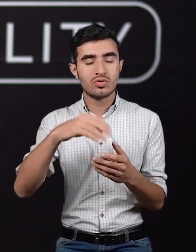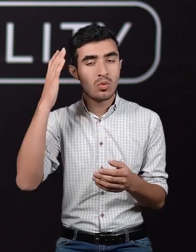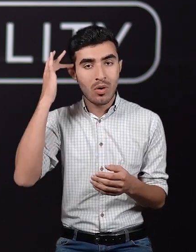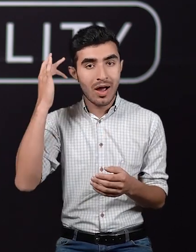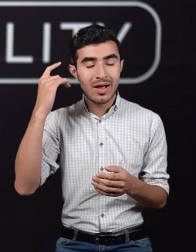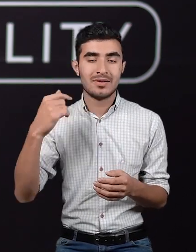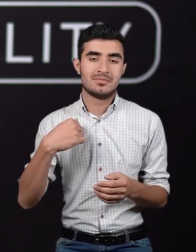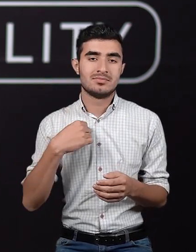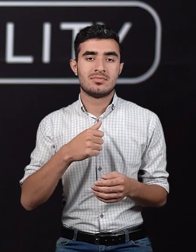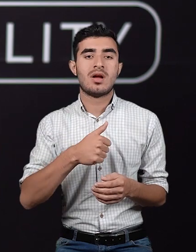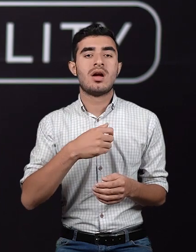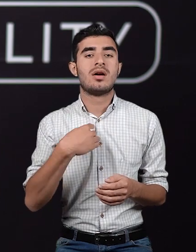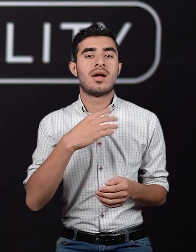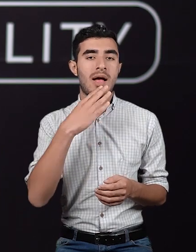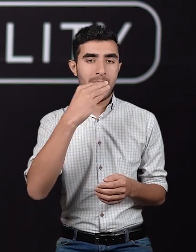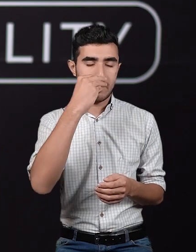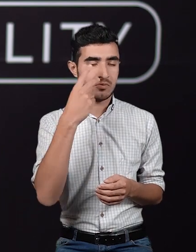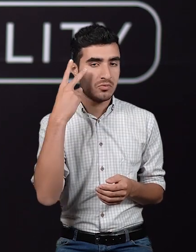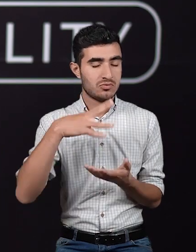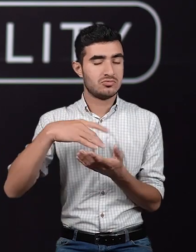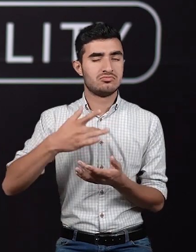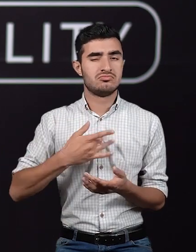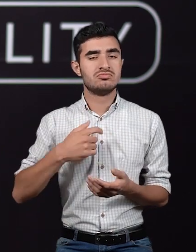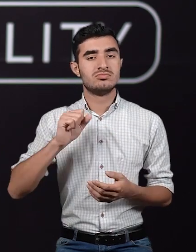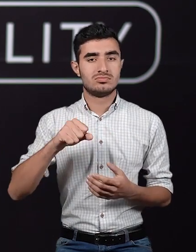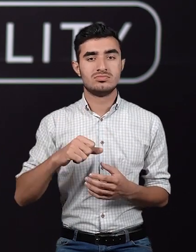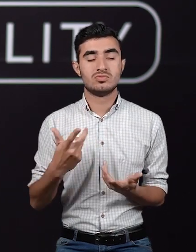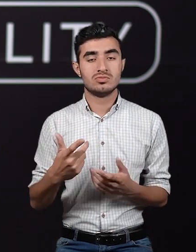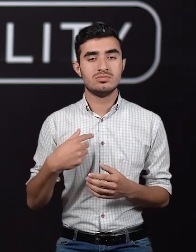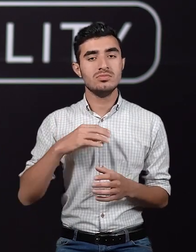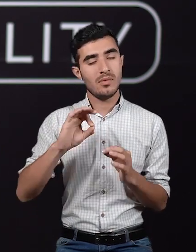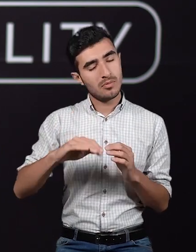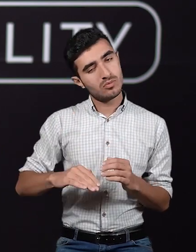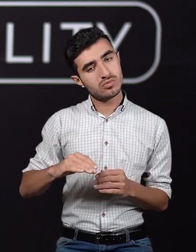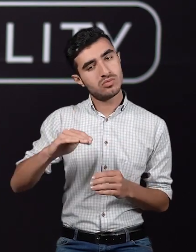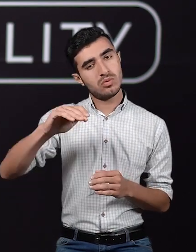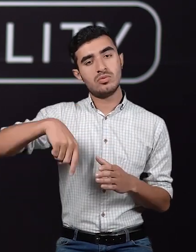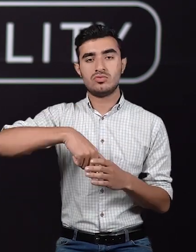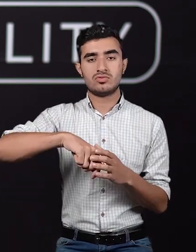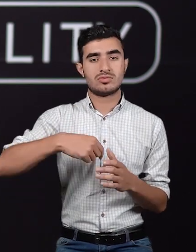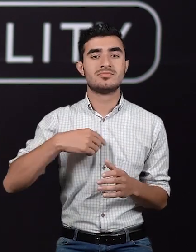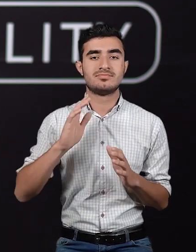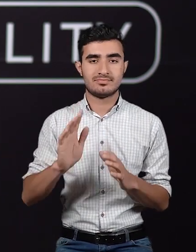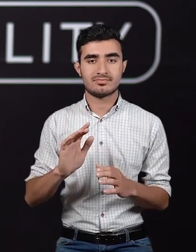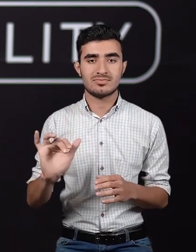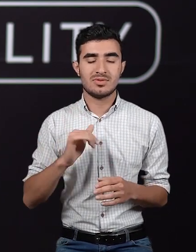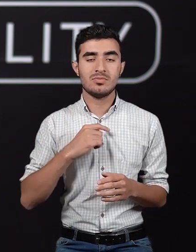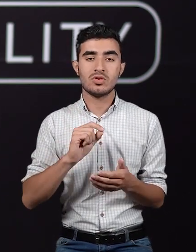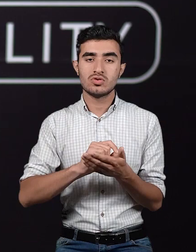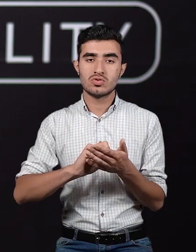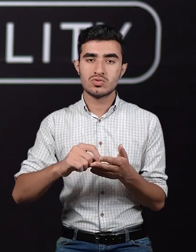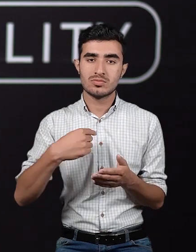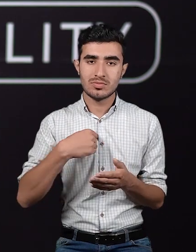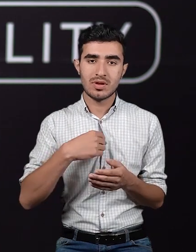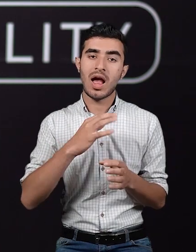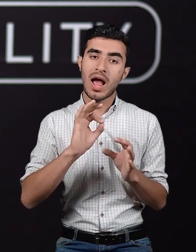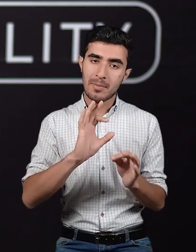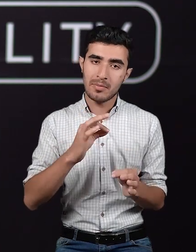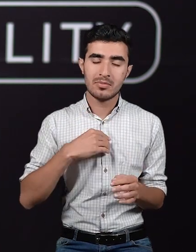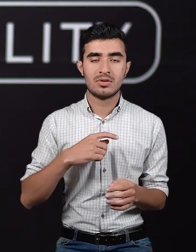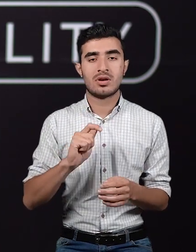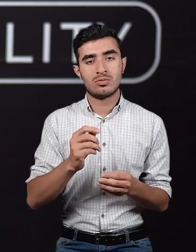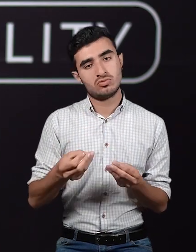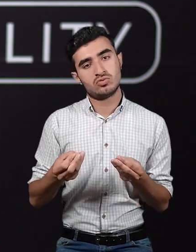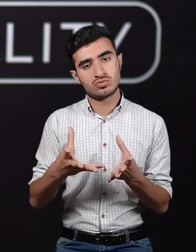I've been cooking since I was very small, and I started my career while I was still in school. And if it wasn't for her, I don't think I would have